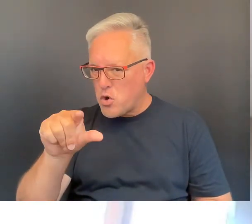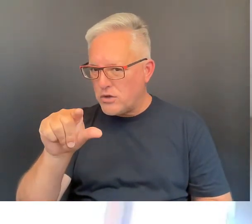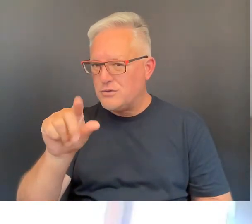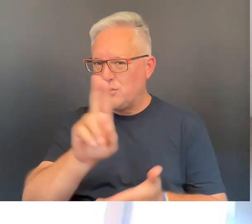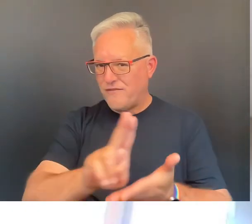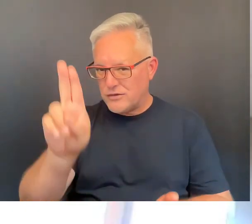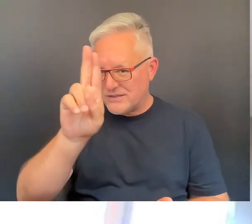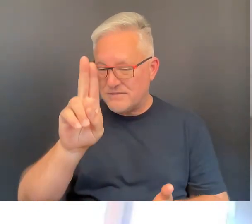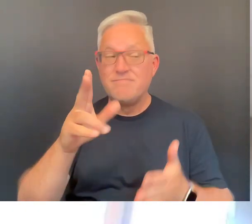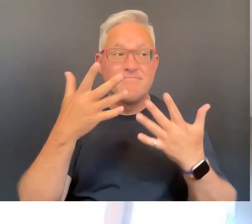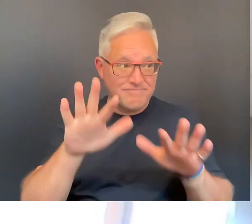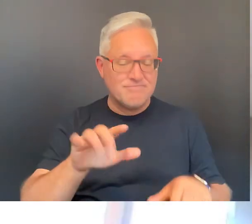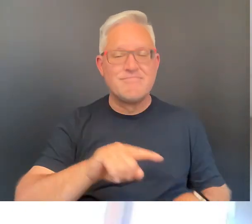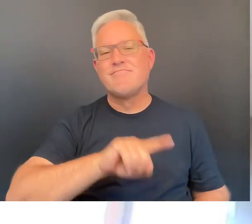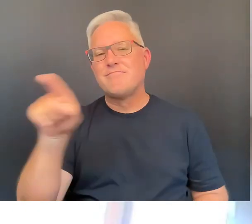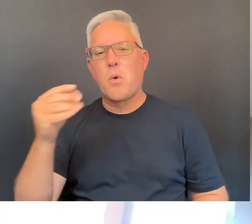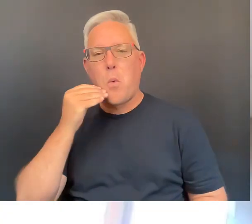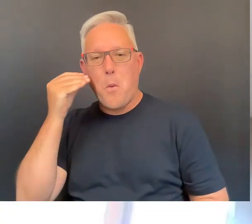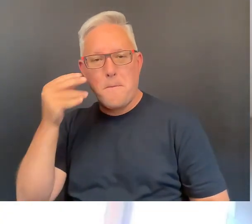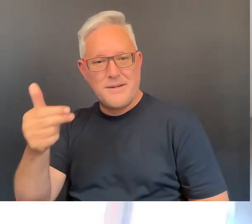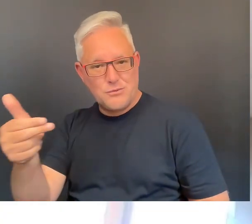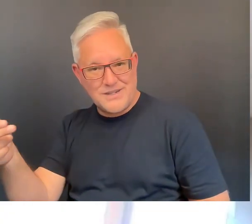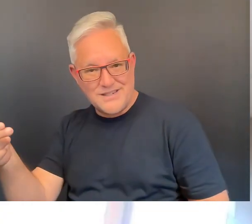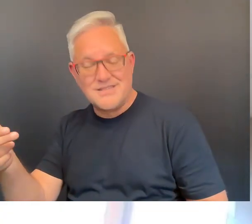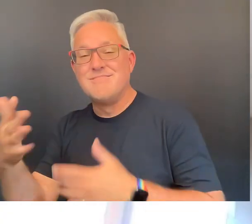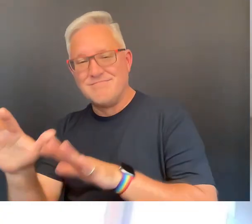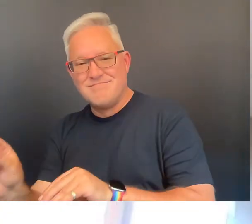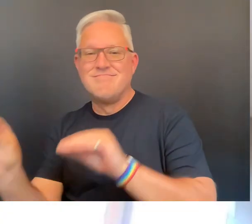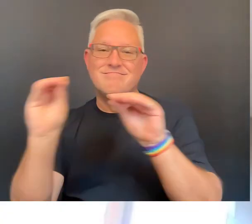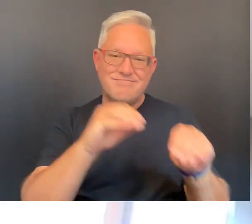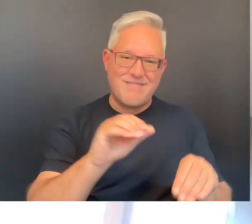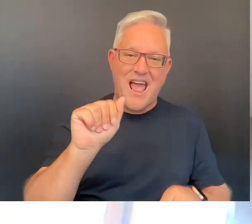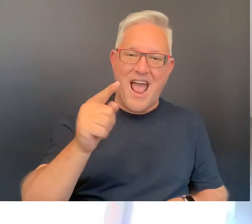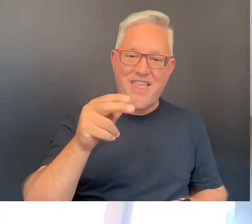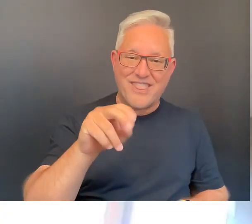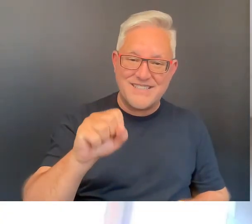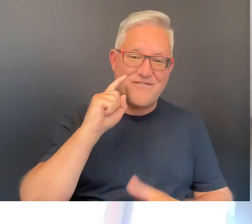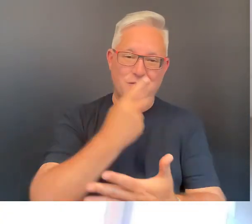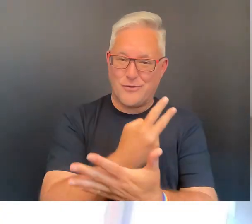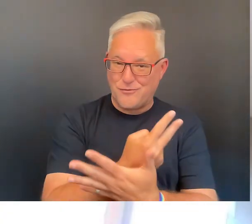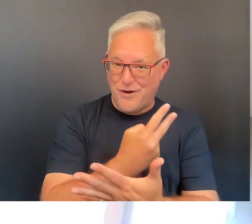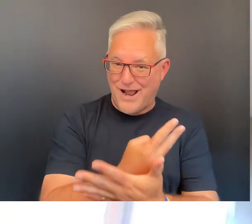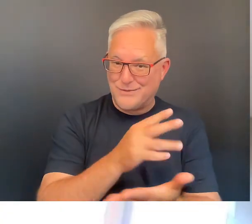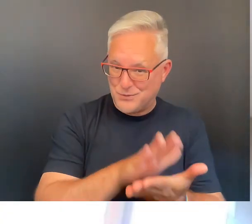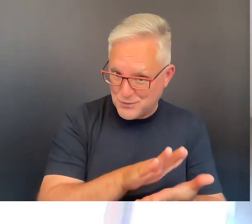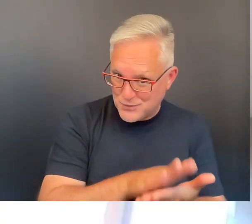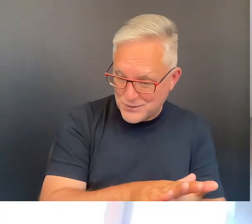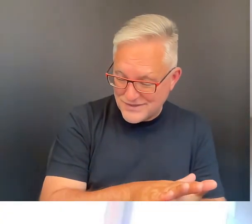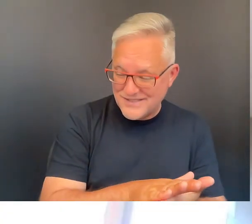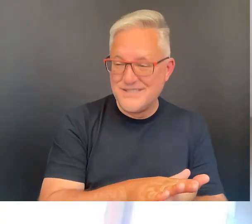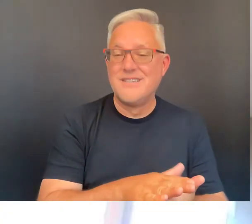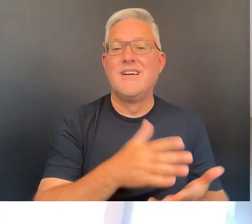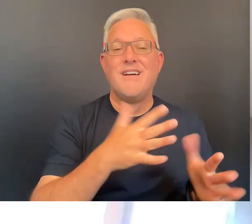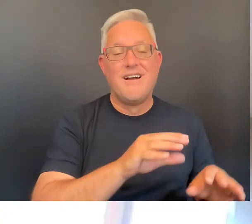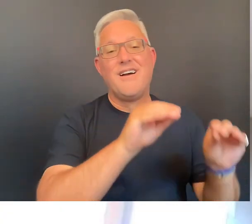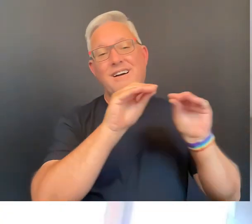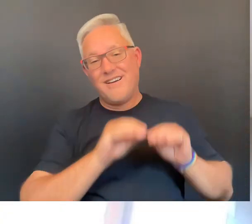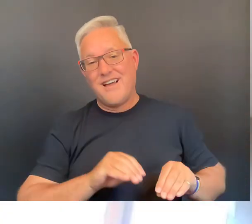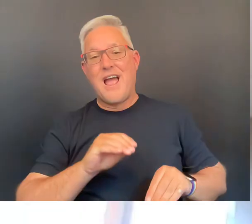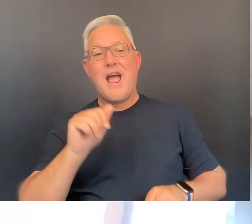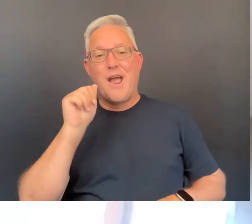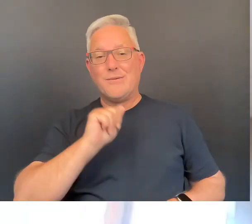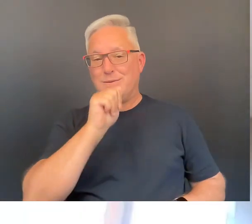to Indonesia. I returned back to Athens for my graduate school. And then I was at Arizona